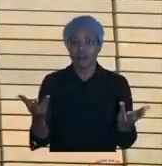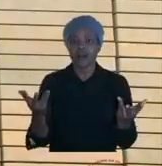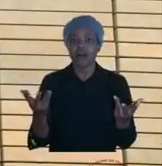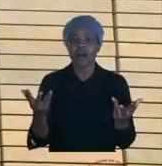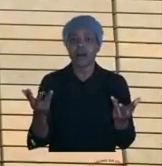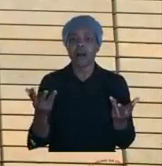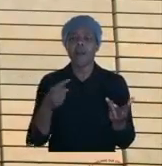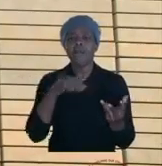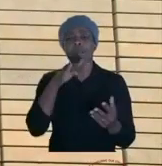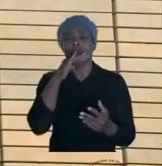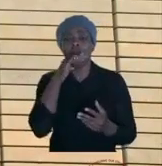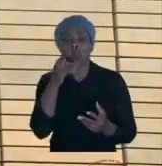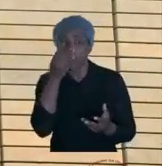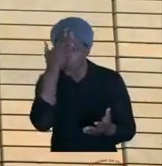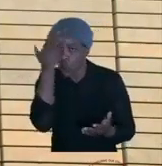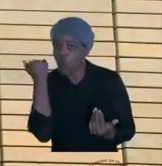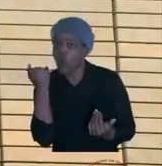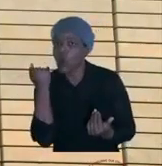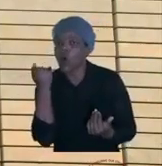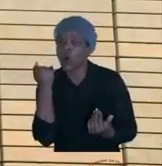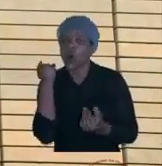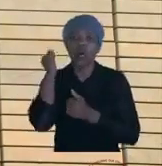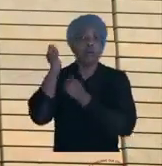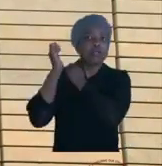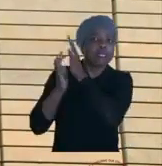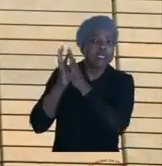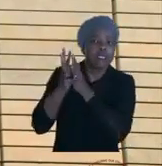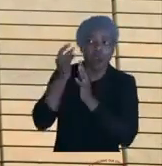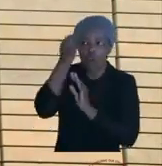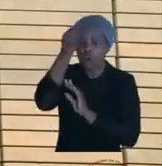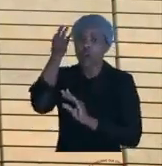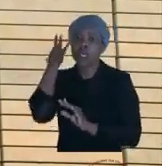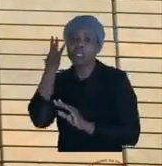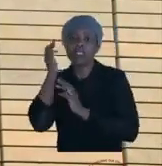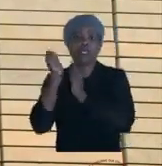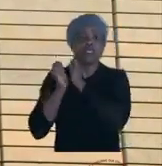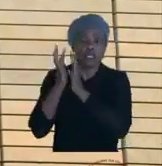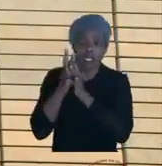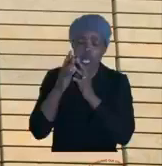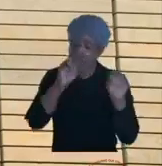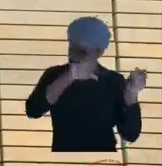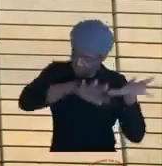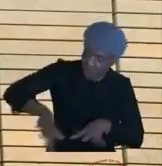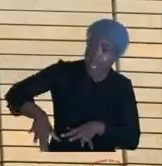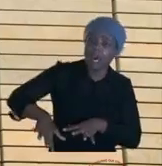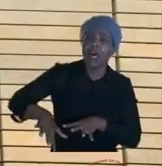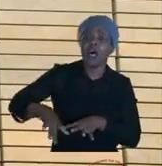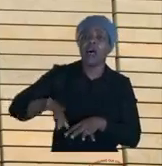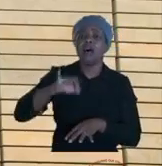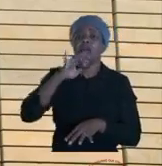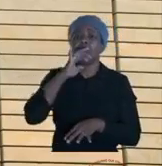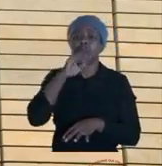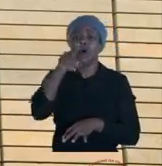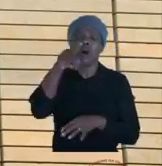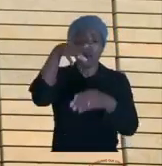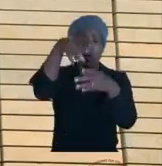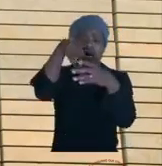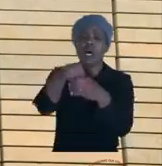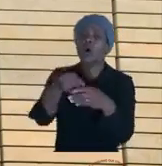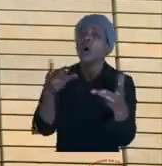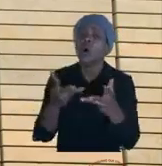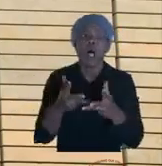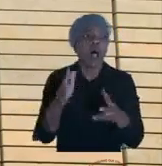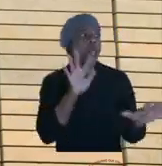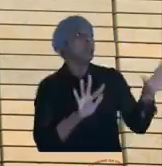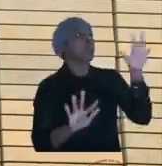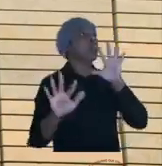If you do not know it, if you forget it, if you throw it away, it is as if you are entering a desert where there